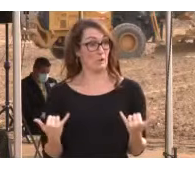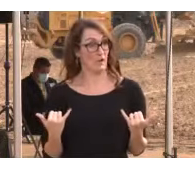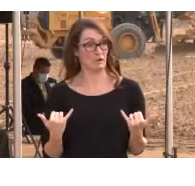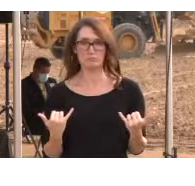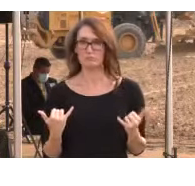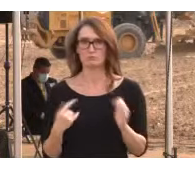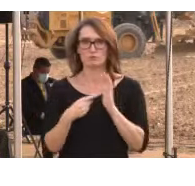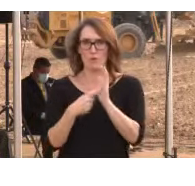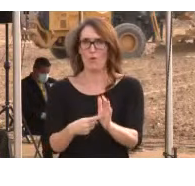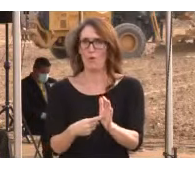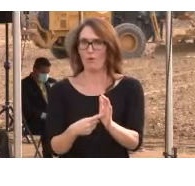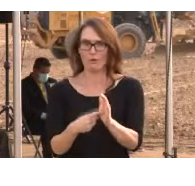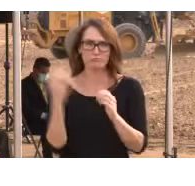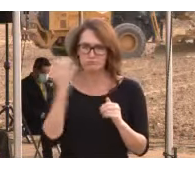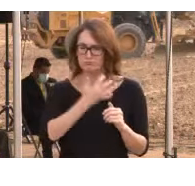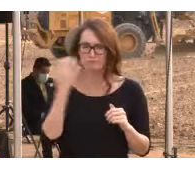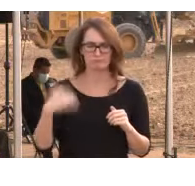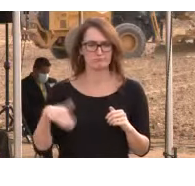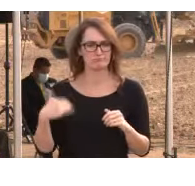that